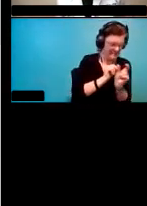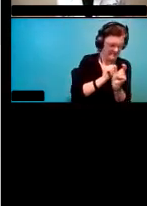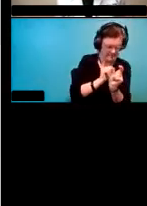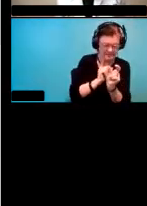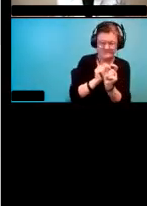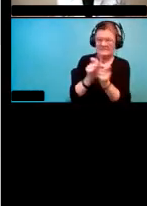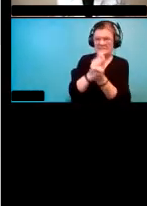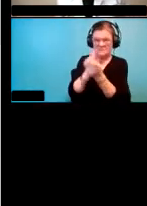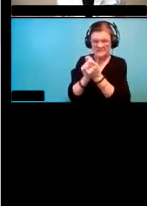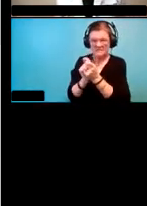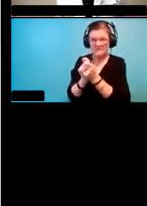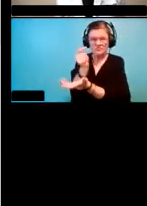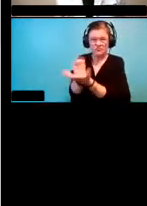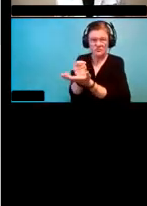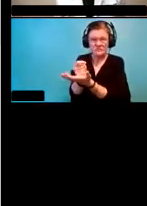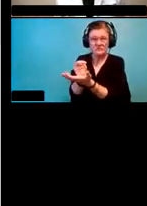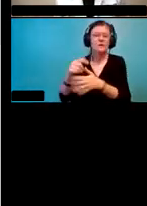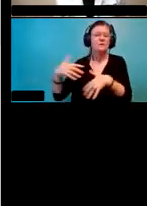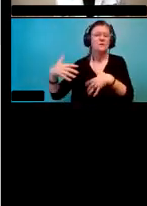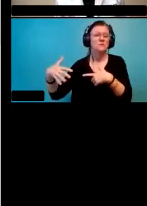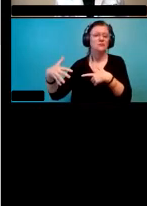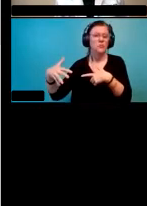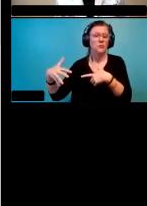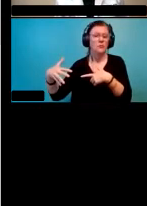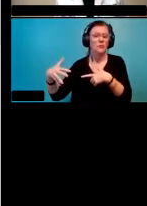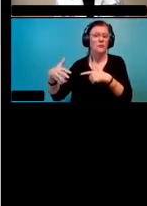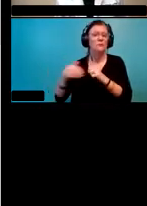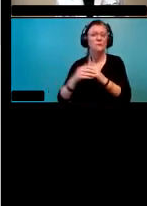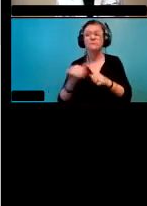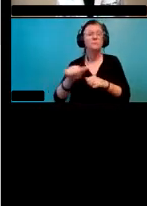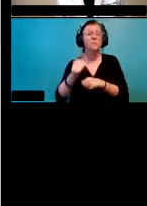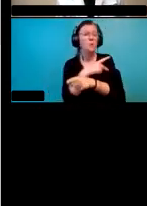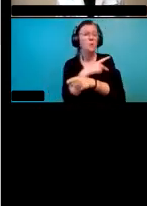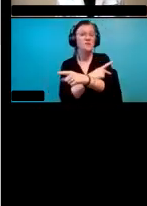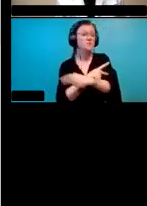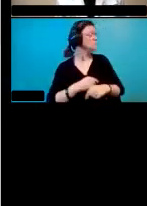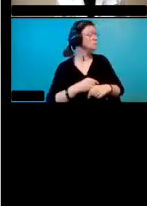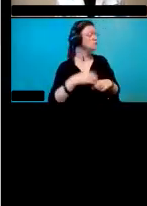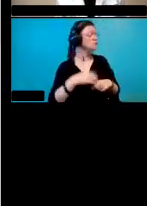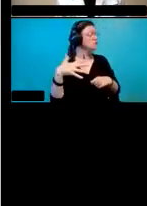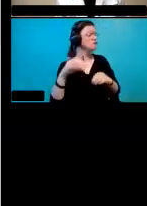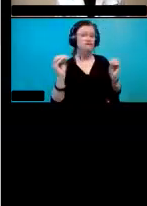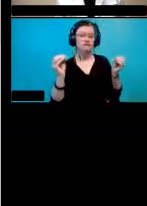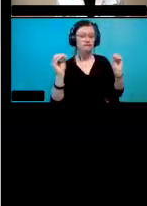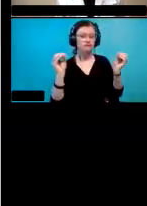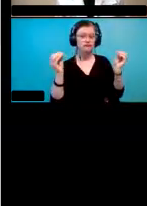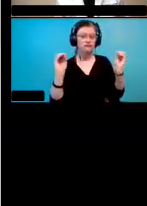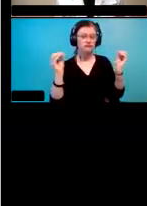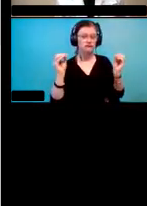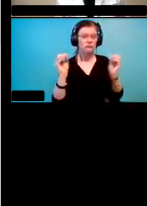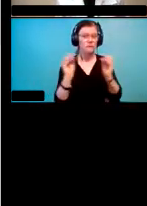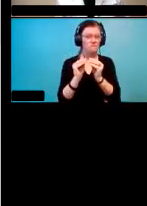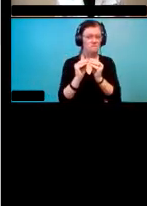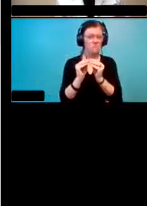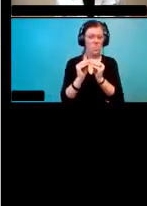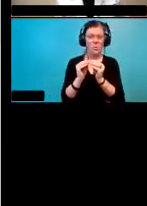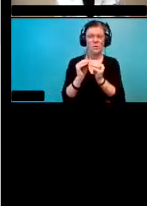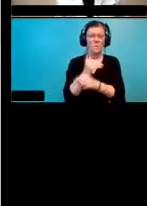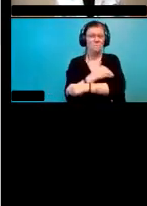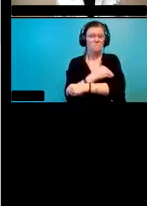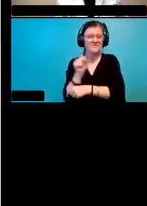tremor specific. Other people might not have a tremor at all, and it's more